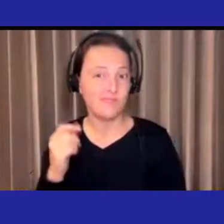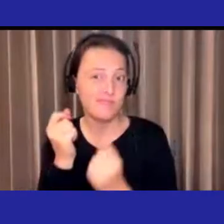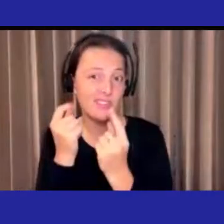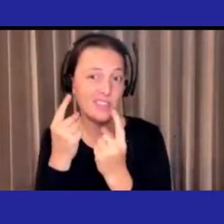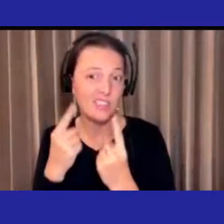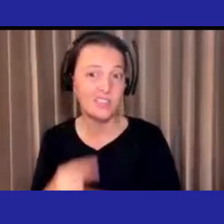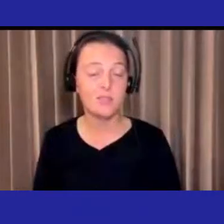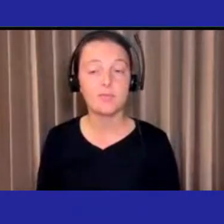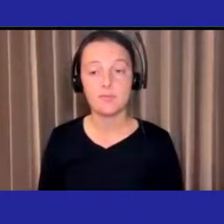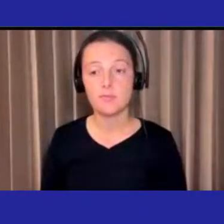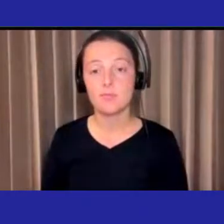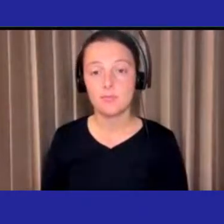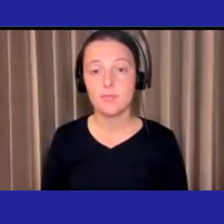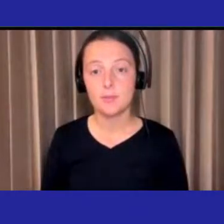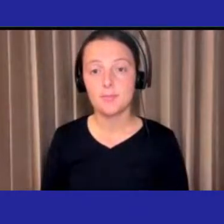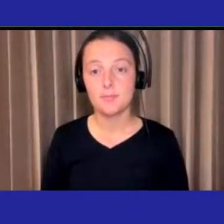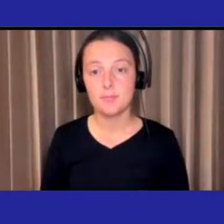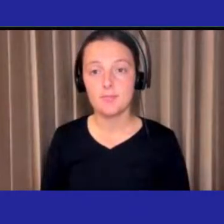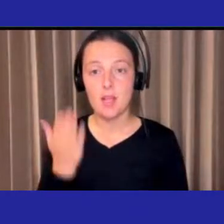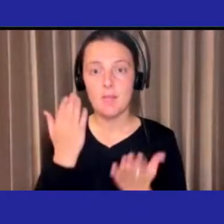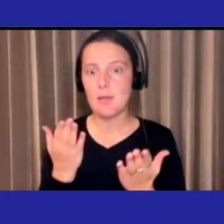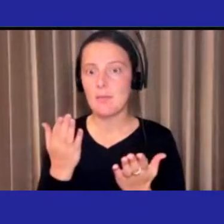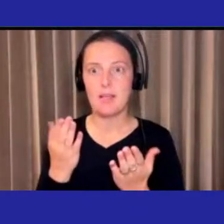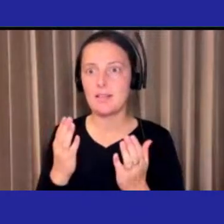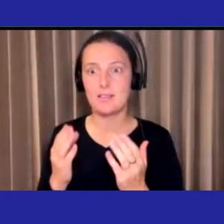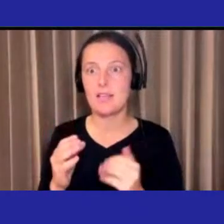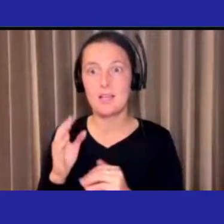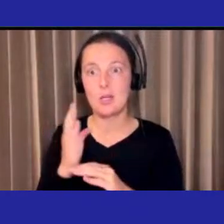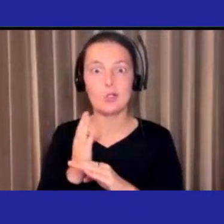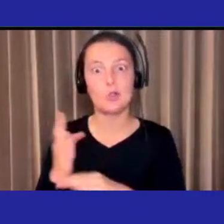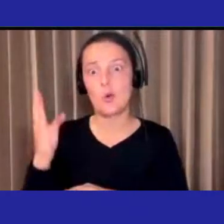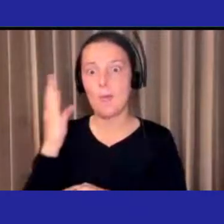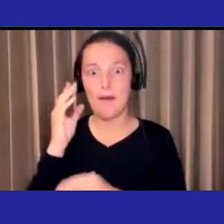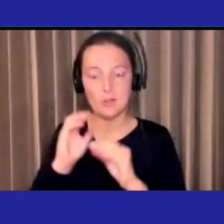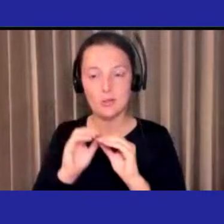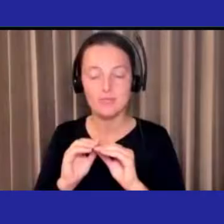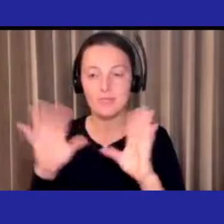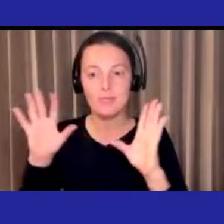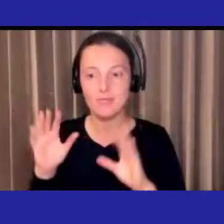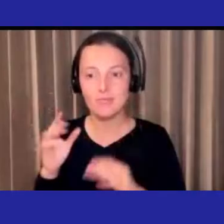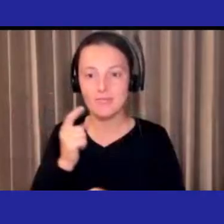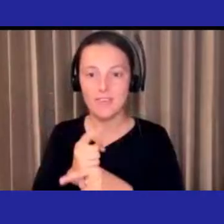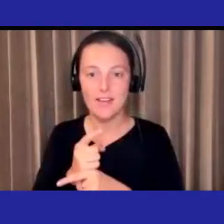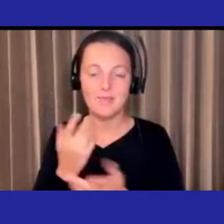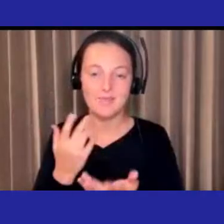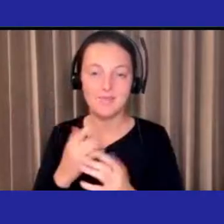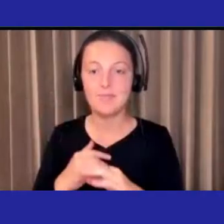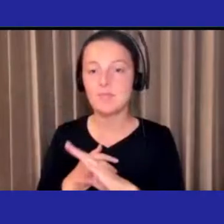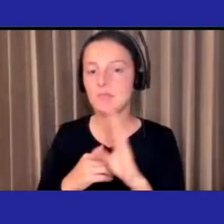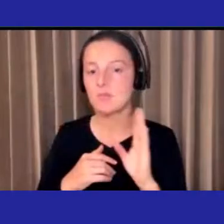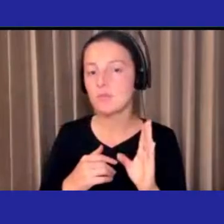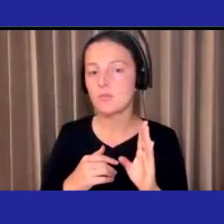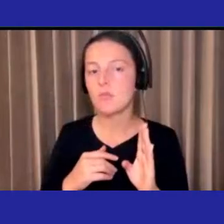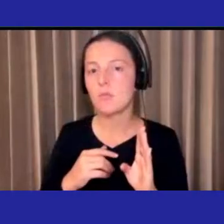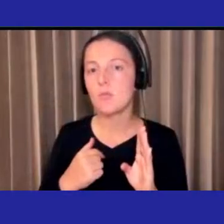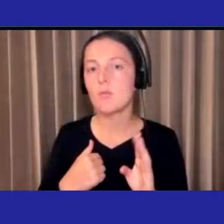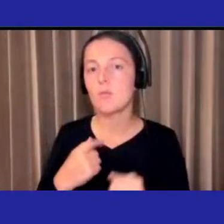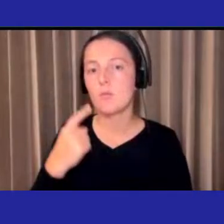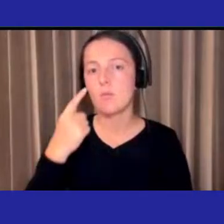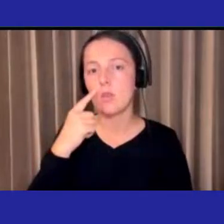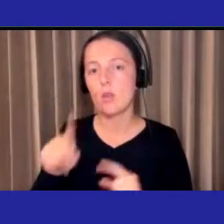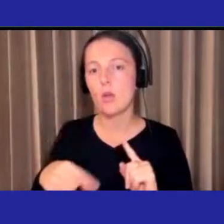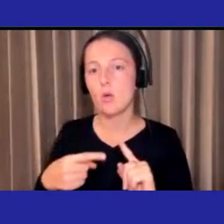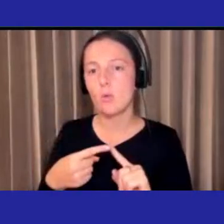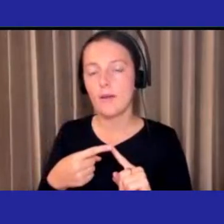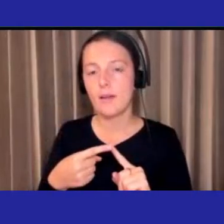Yeah, maybe it makes too much sense. I mean, I think once you like really get it down packed in